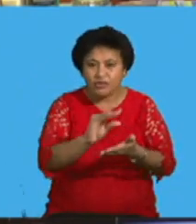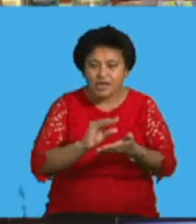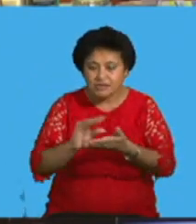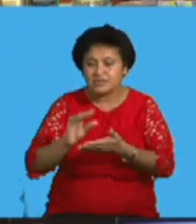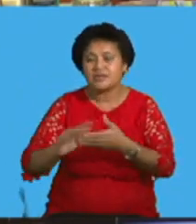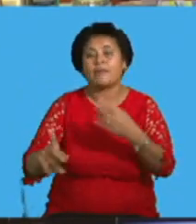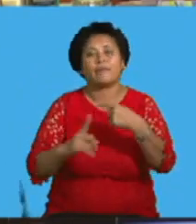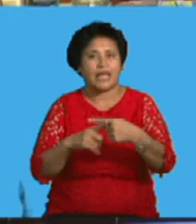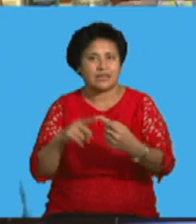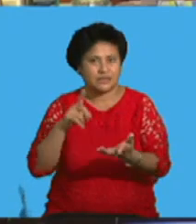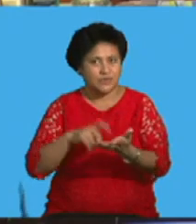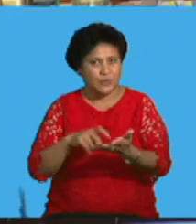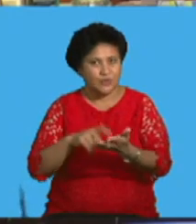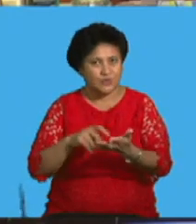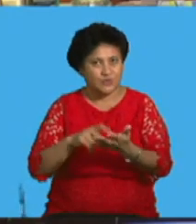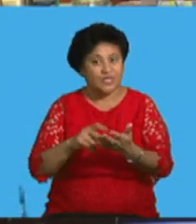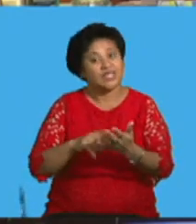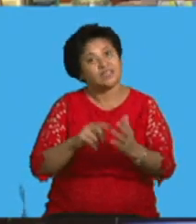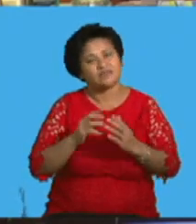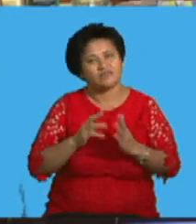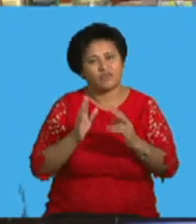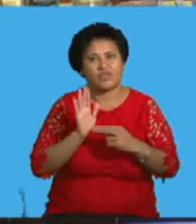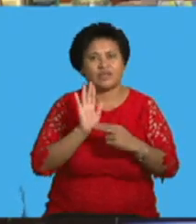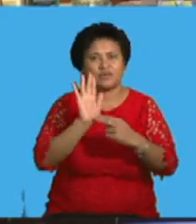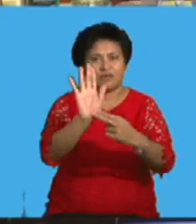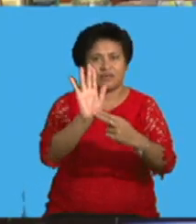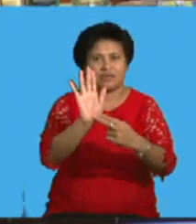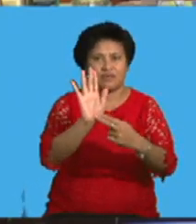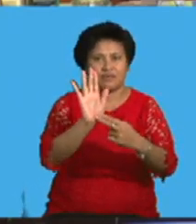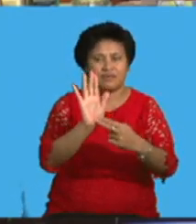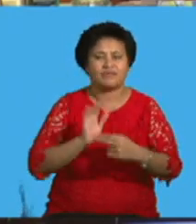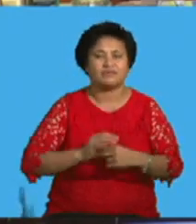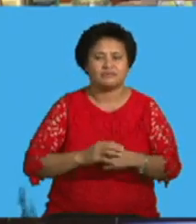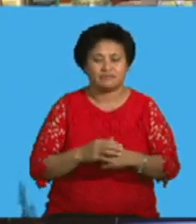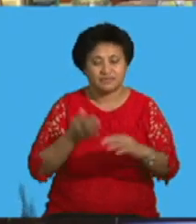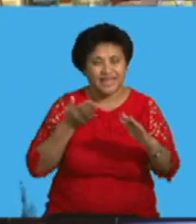the enterprises in the Northern Division under NDP.